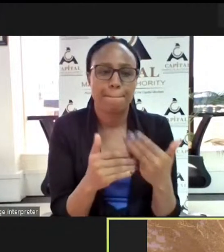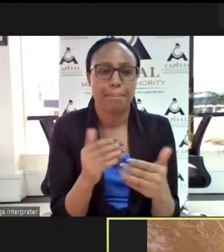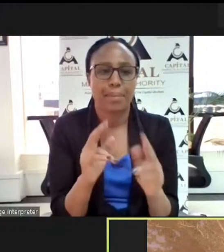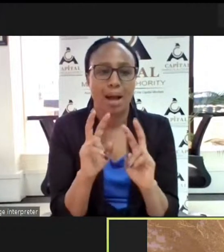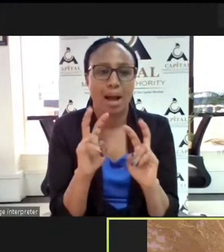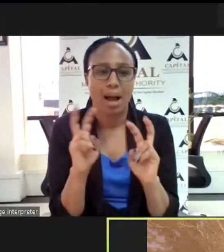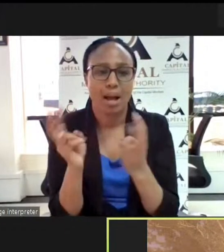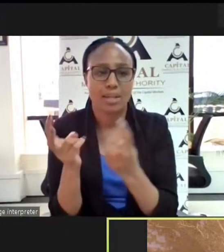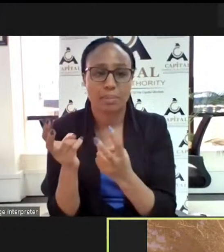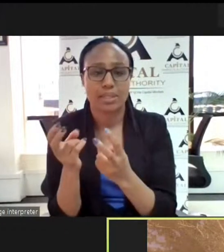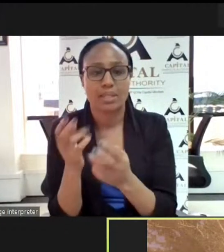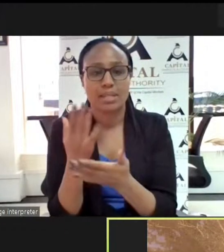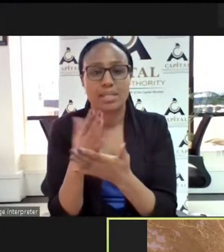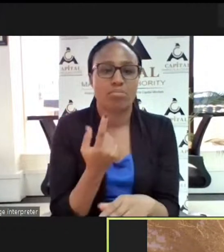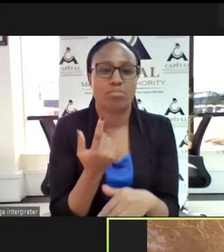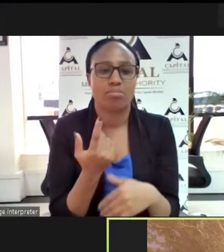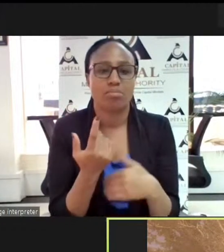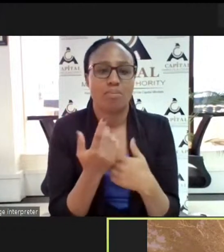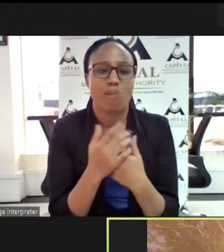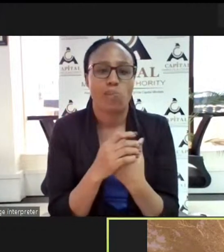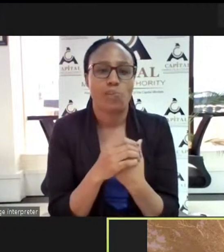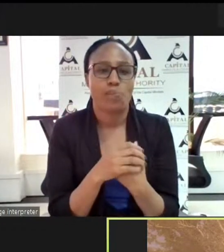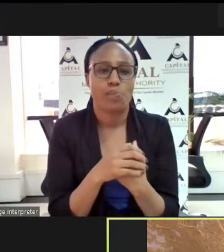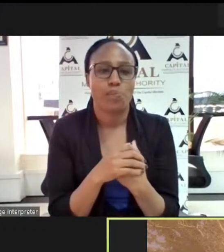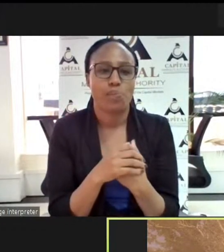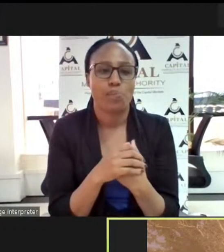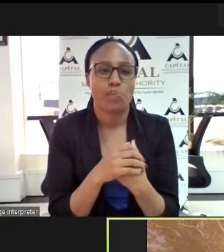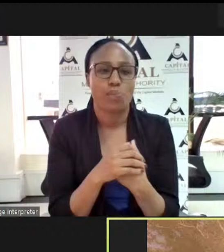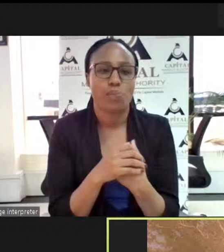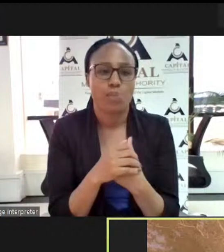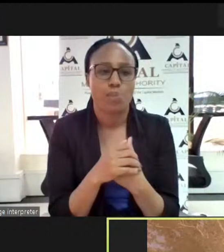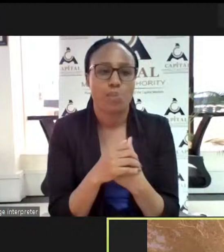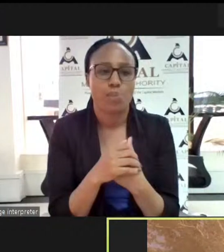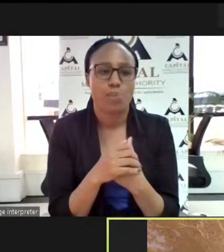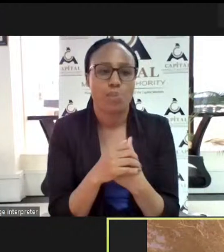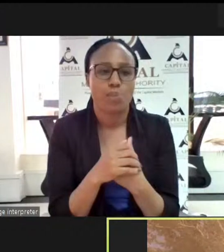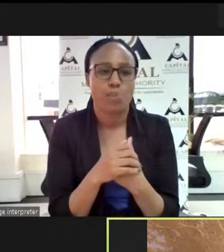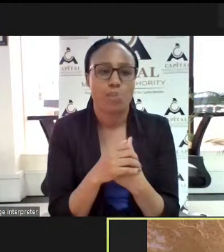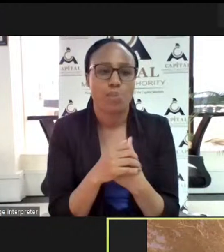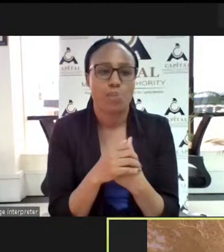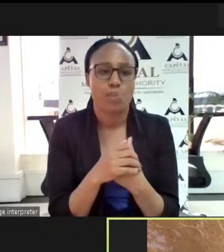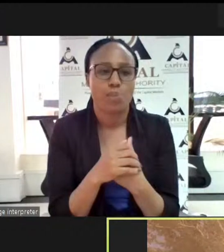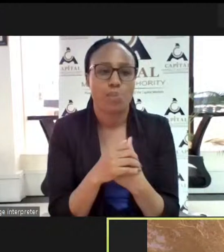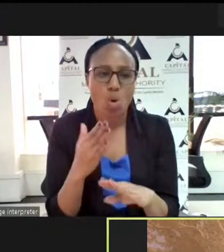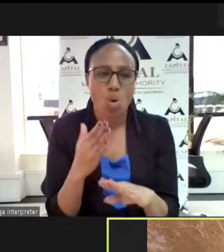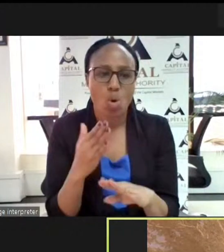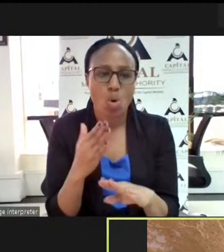that sometimes leads to fraud, corruption,